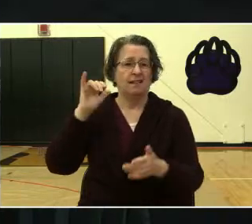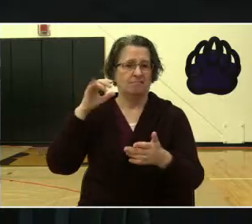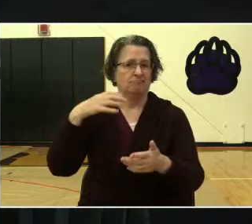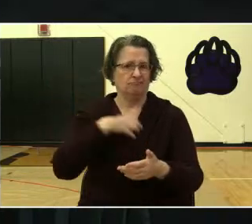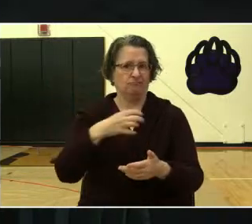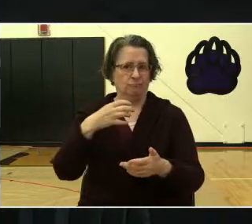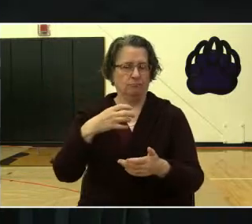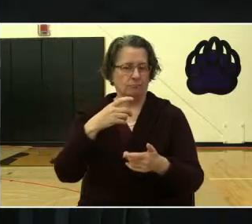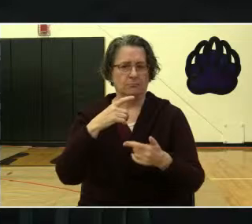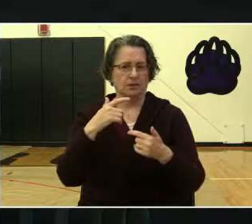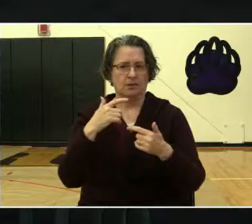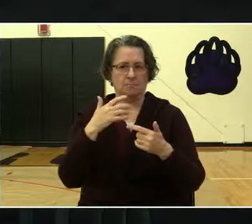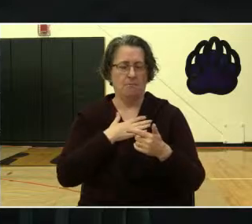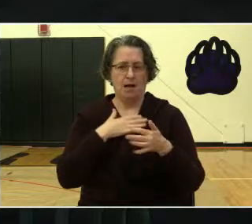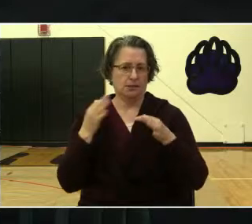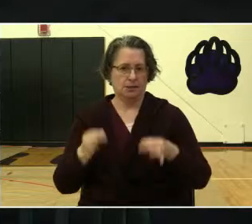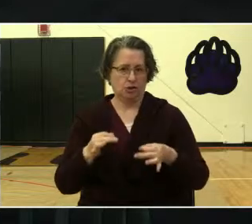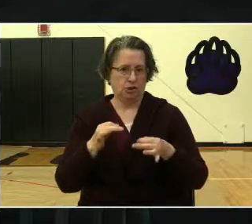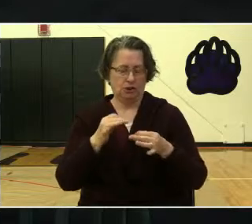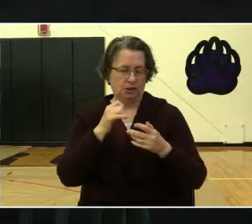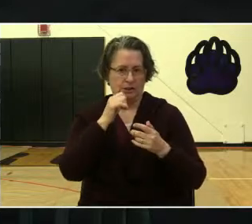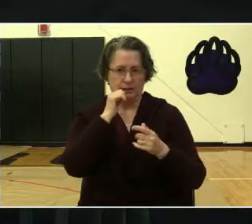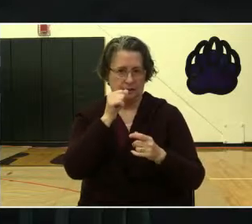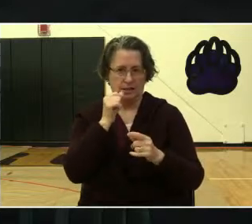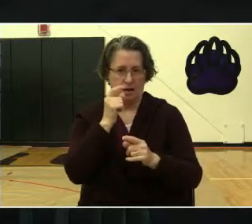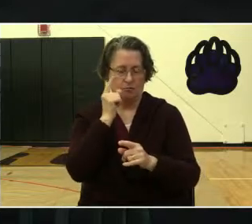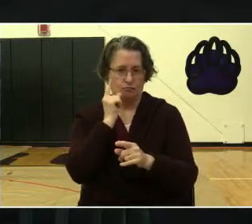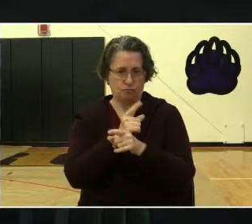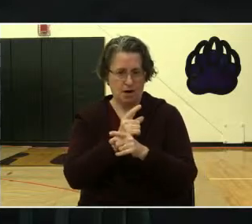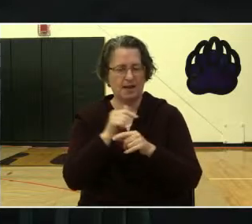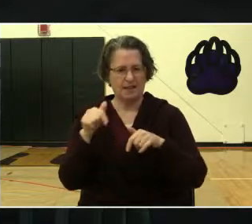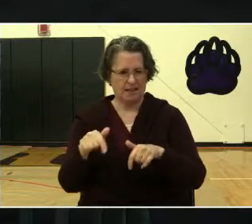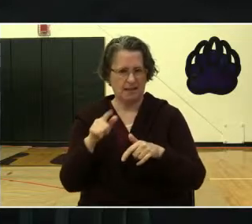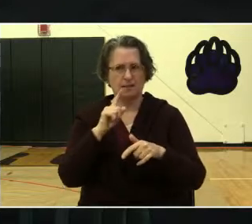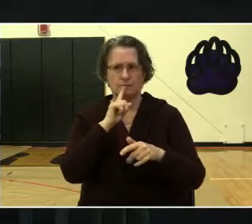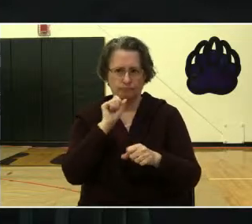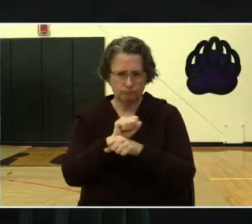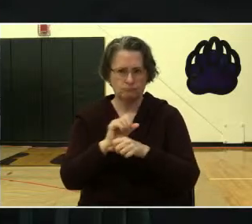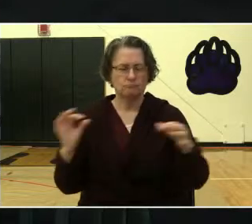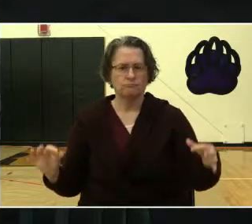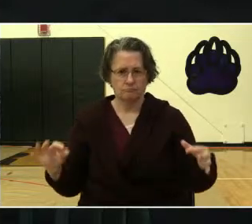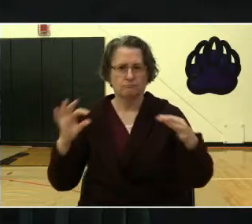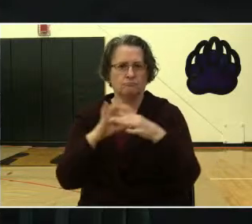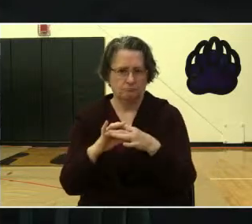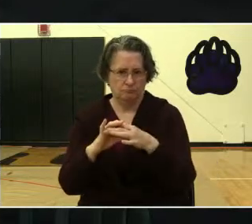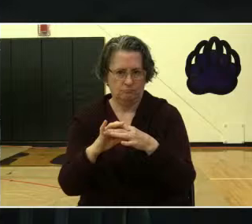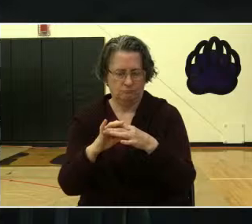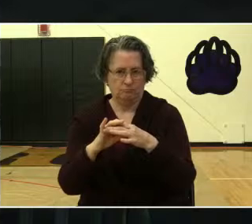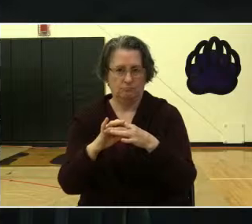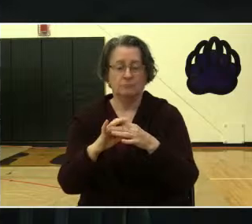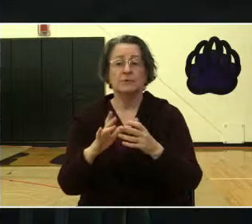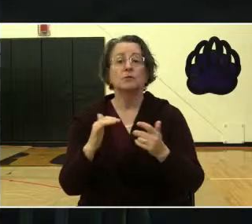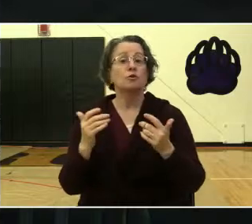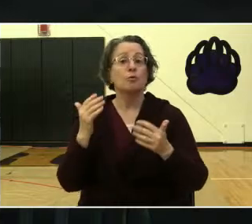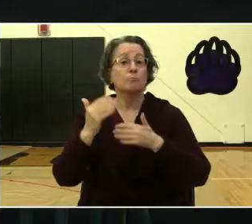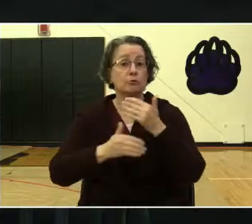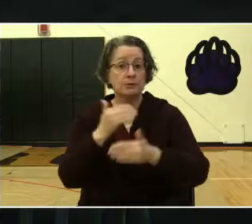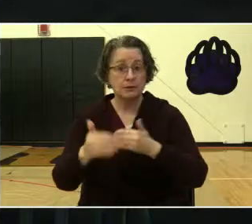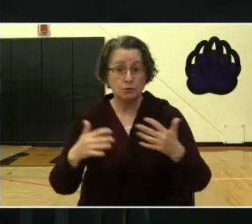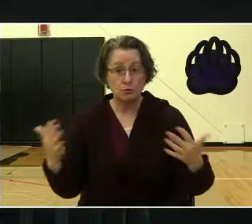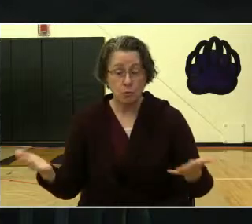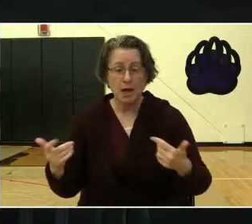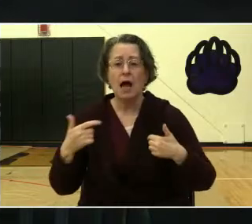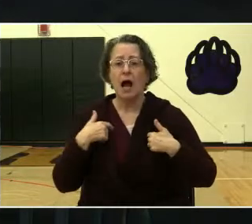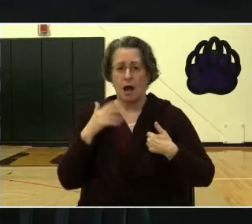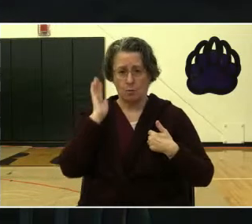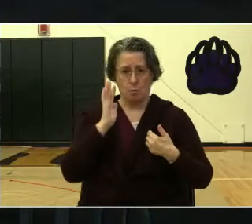explain the procedure that will unfold going forward um the moderator will explain